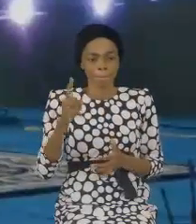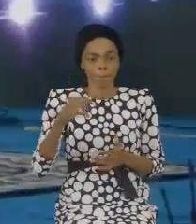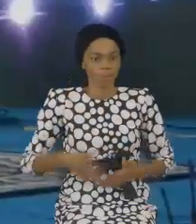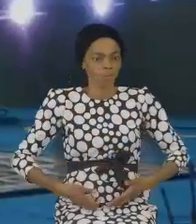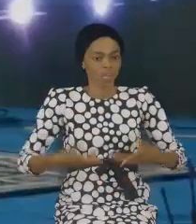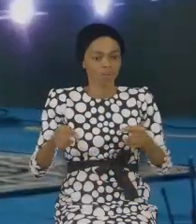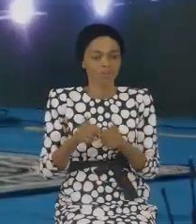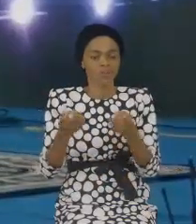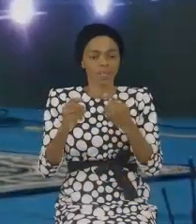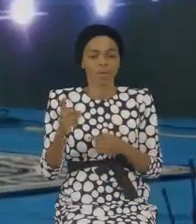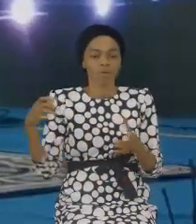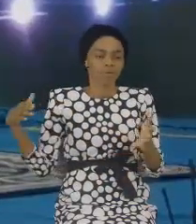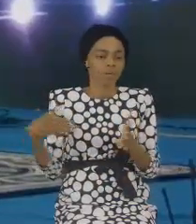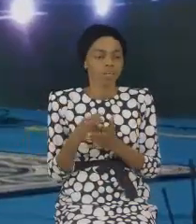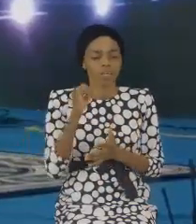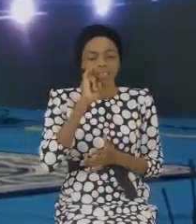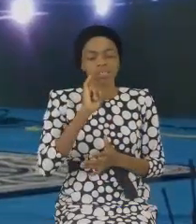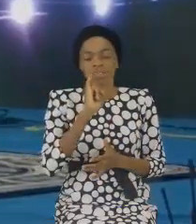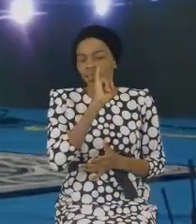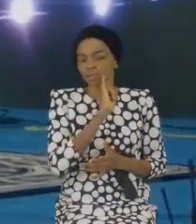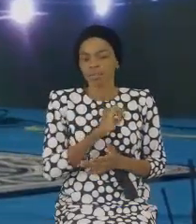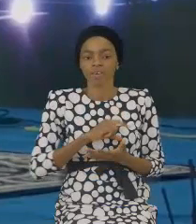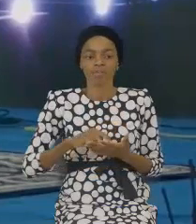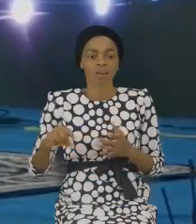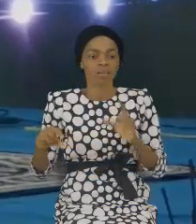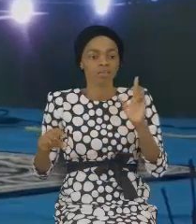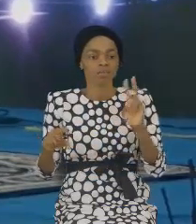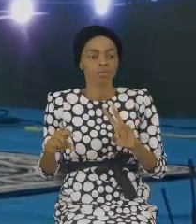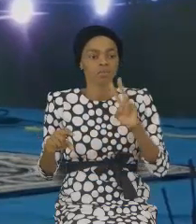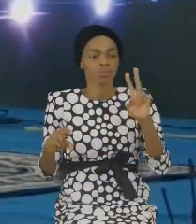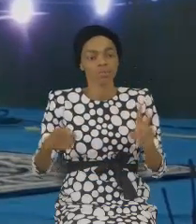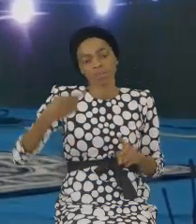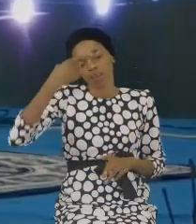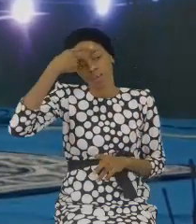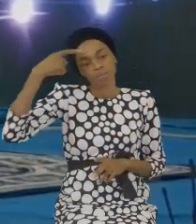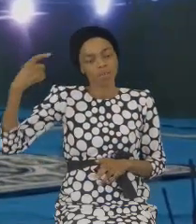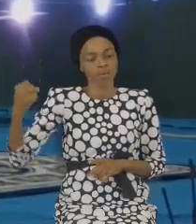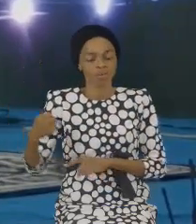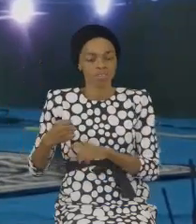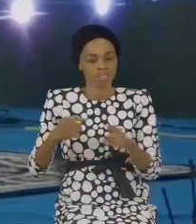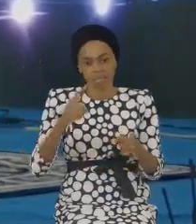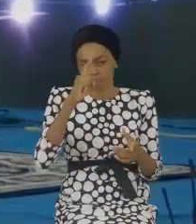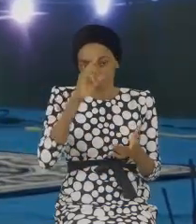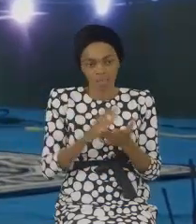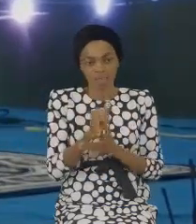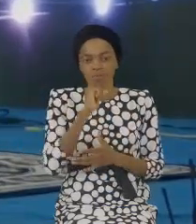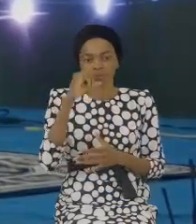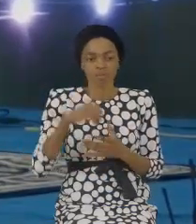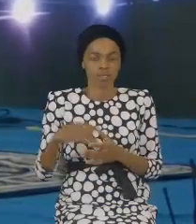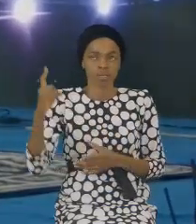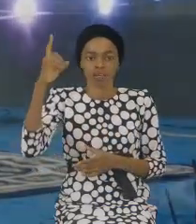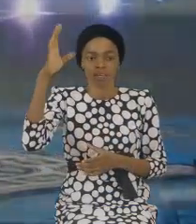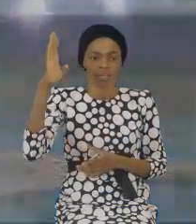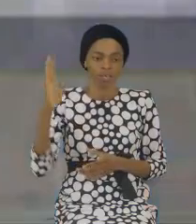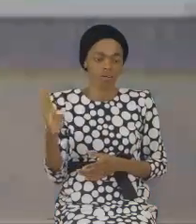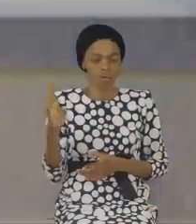up against Israel. Look at verse 22 there. In verse 22, because they believed not